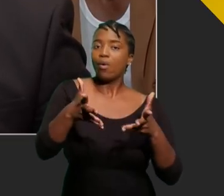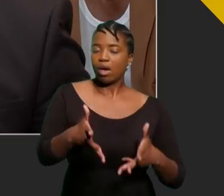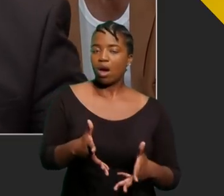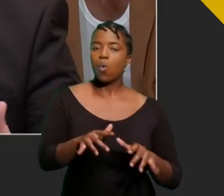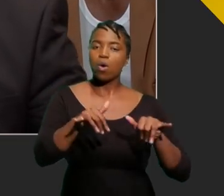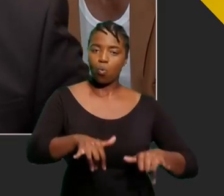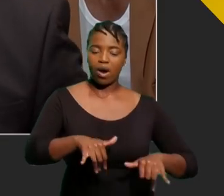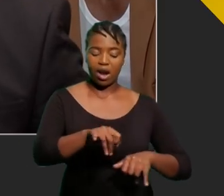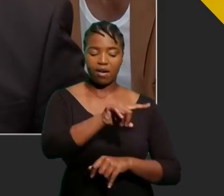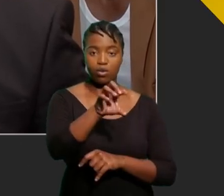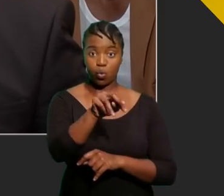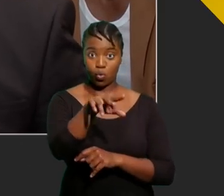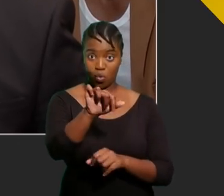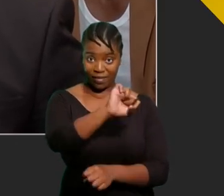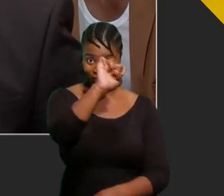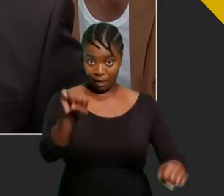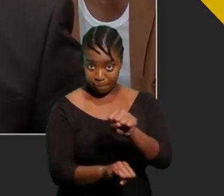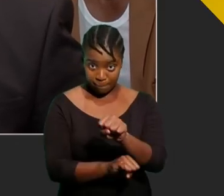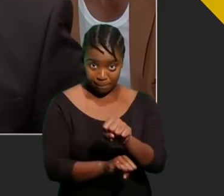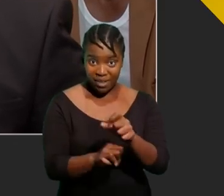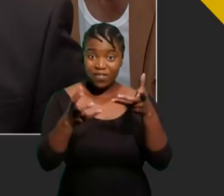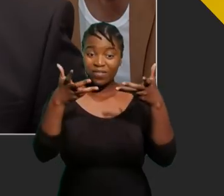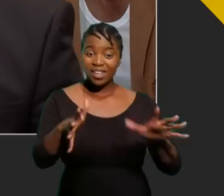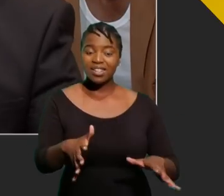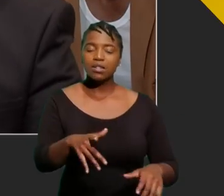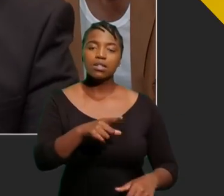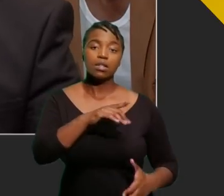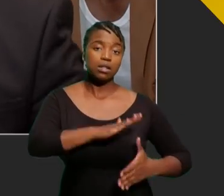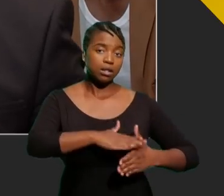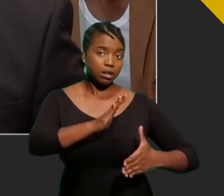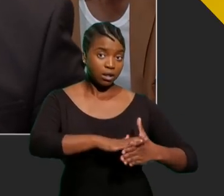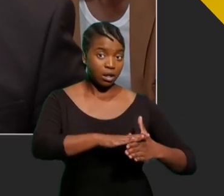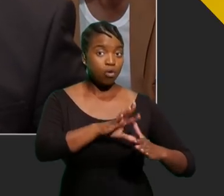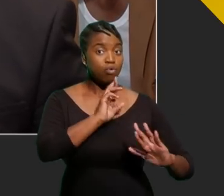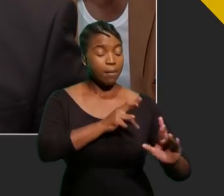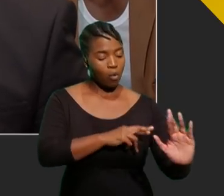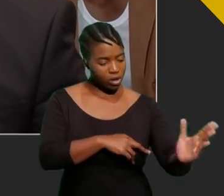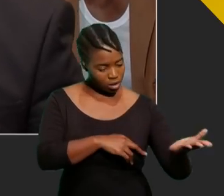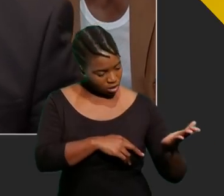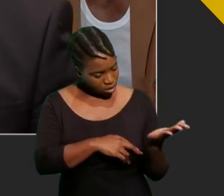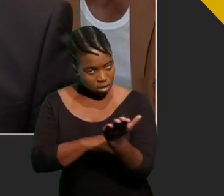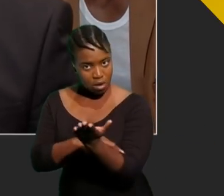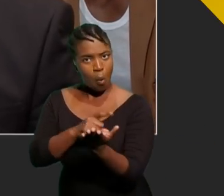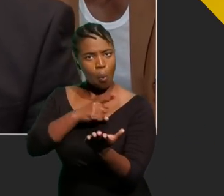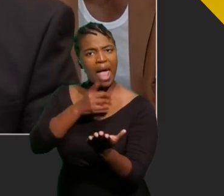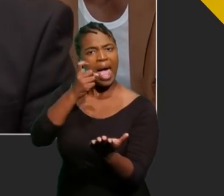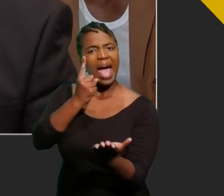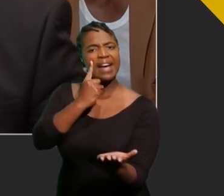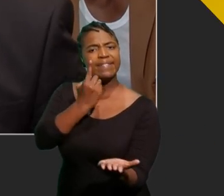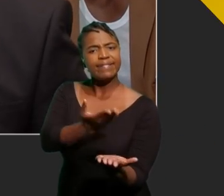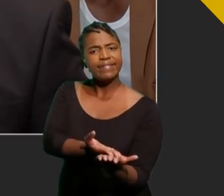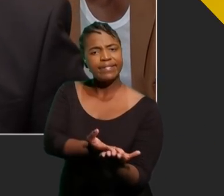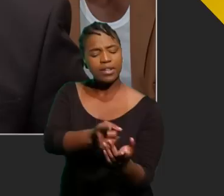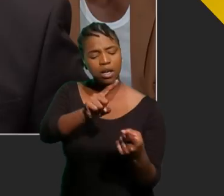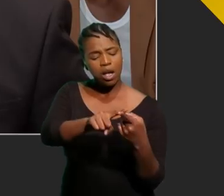the Zondo Commission, for example, to conclude. The reason being that is a report will then be produced with certain findings, and there's a mandate